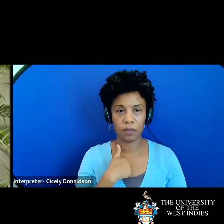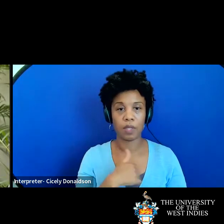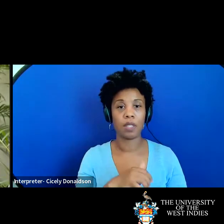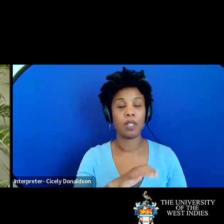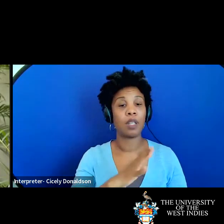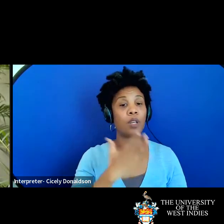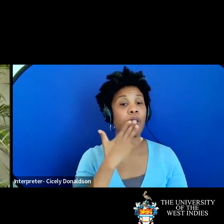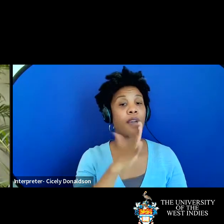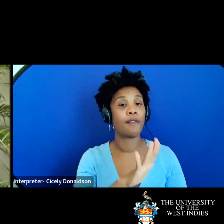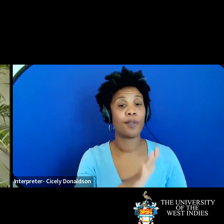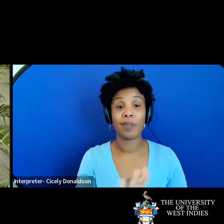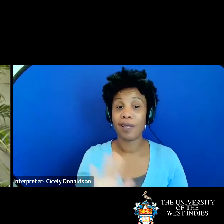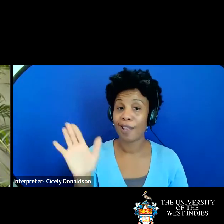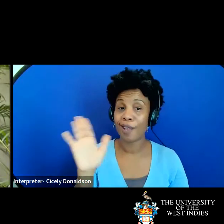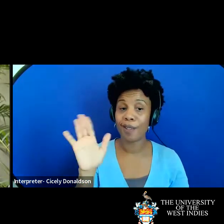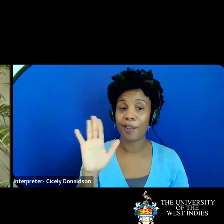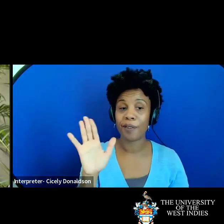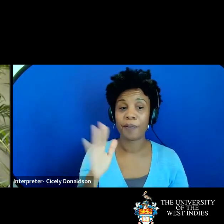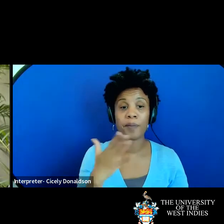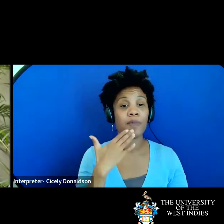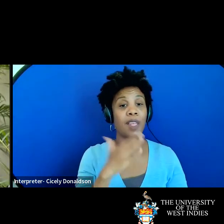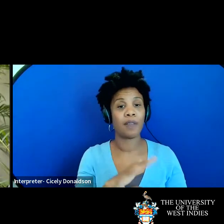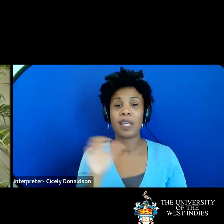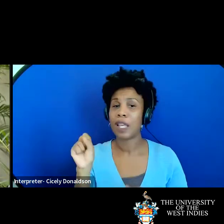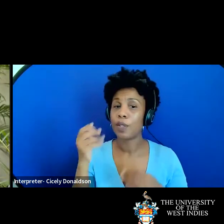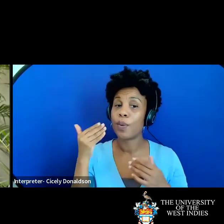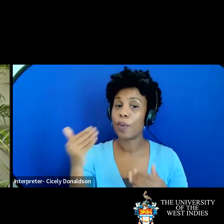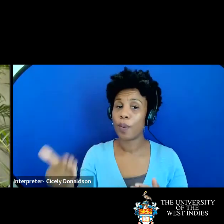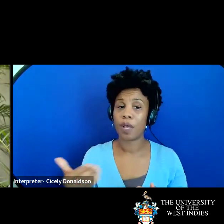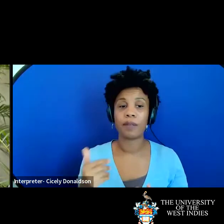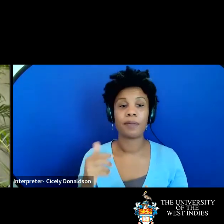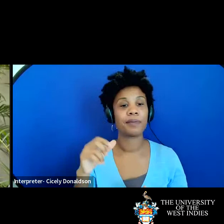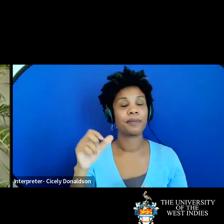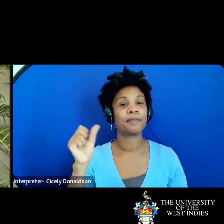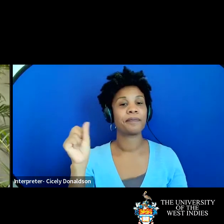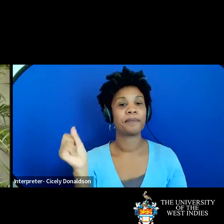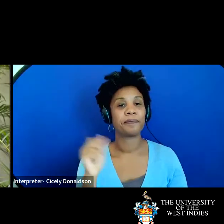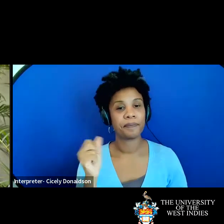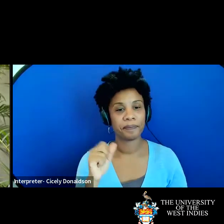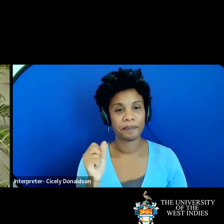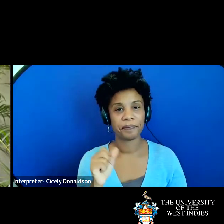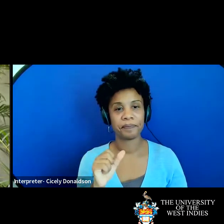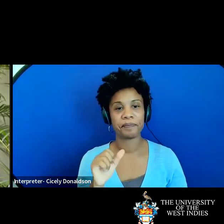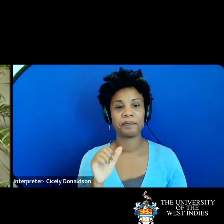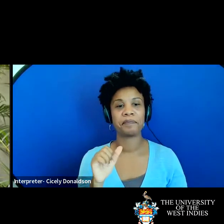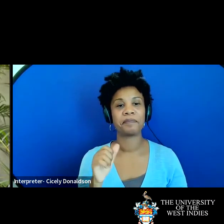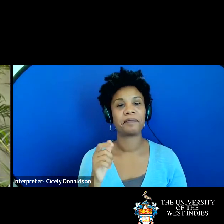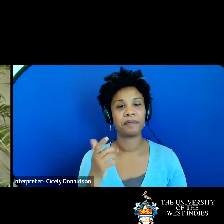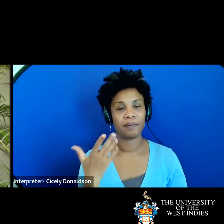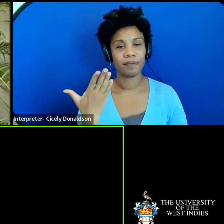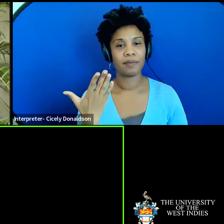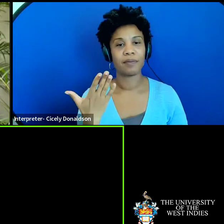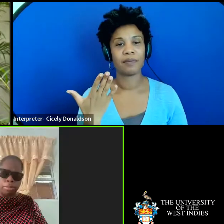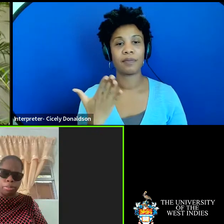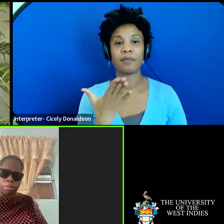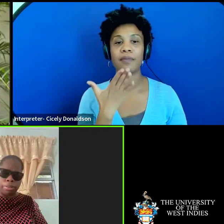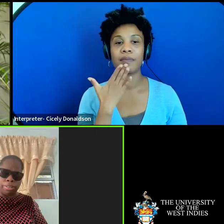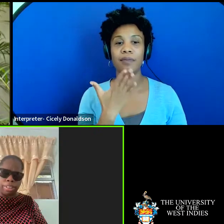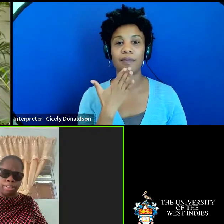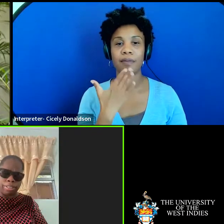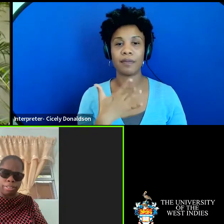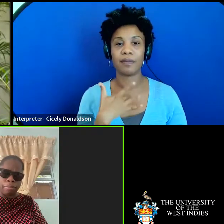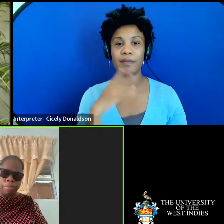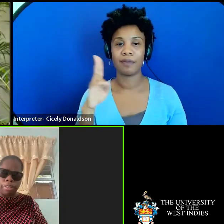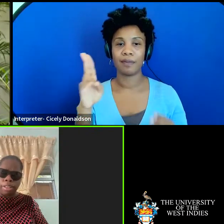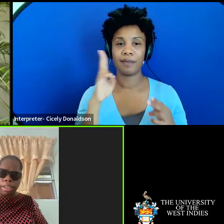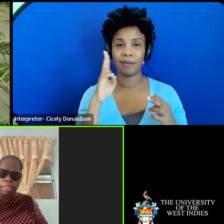Hello. Hi, good afternoon. Yes, go ahead. Yes, it is indeed a privilege to be